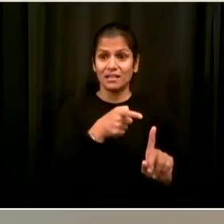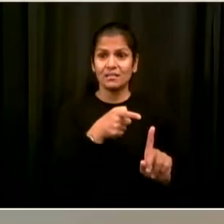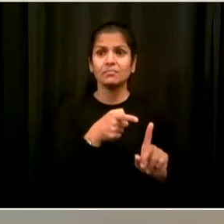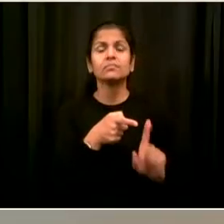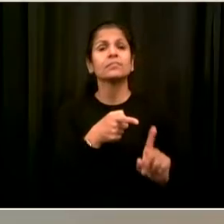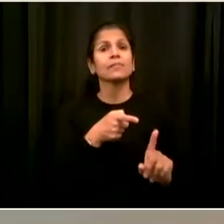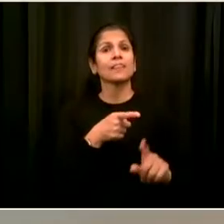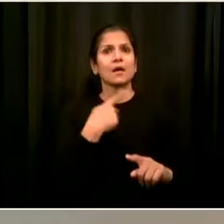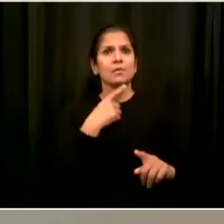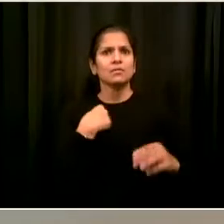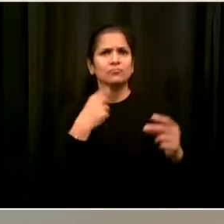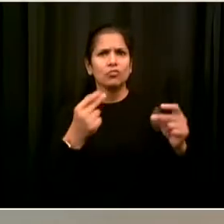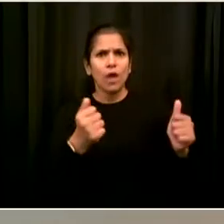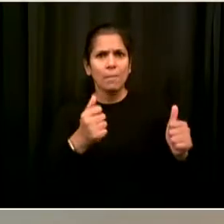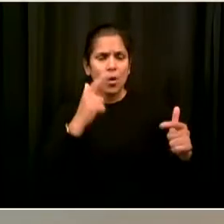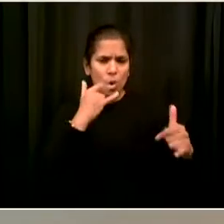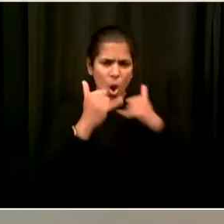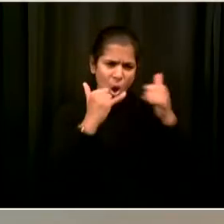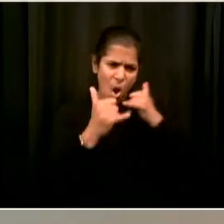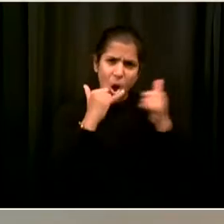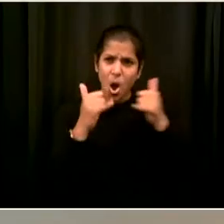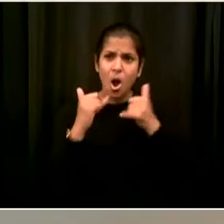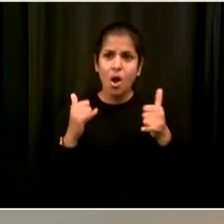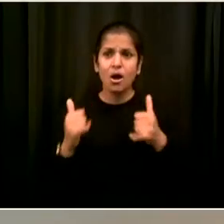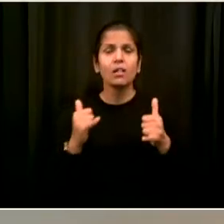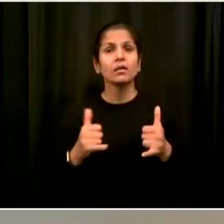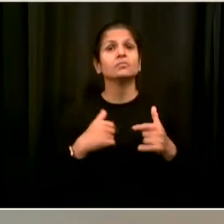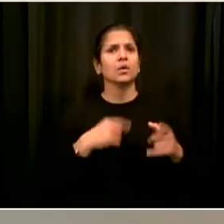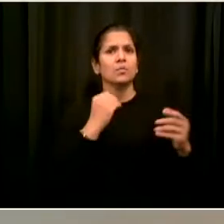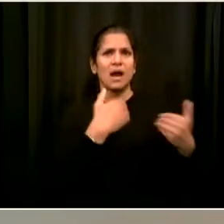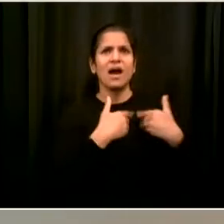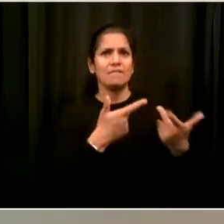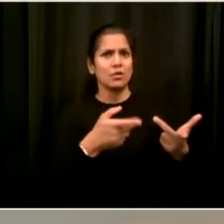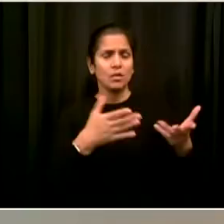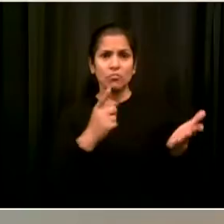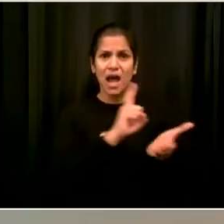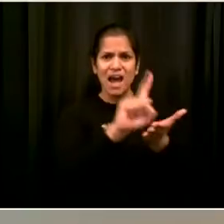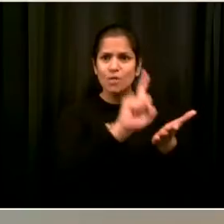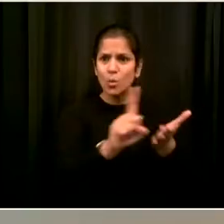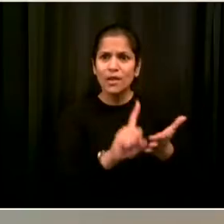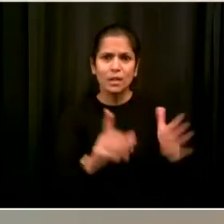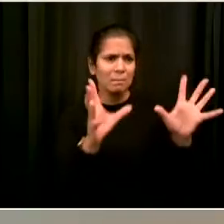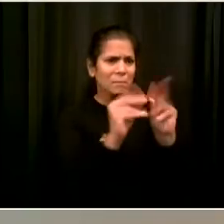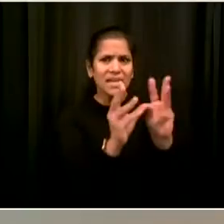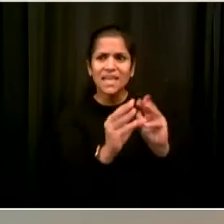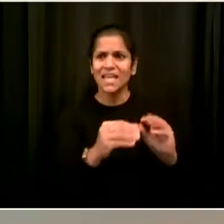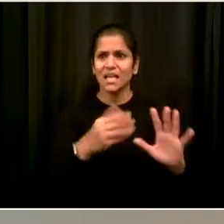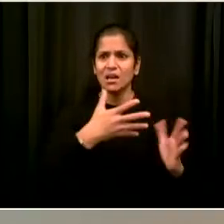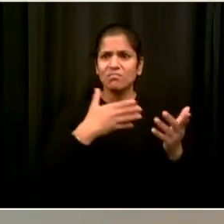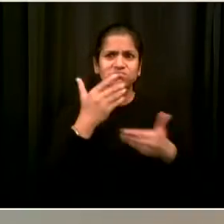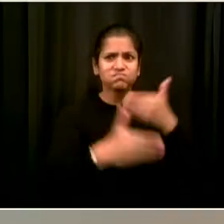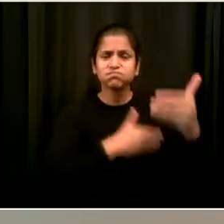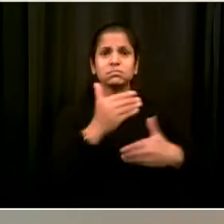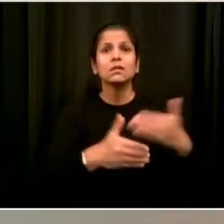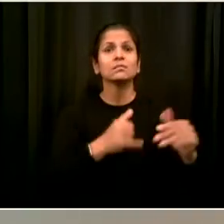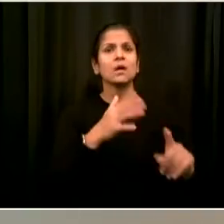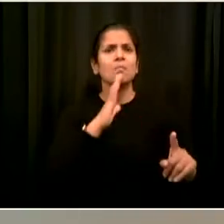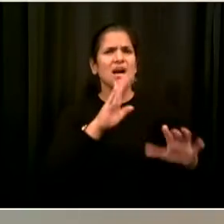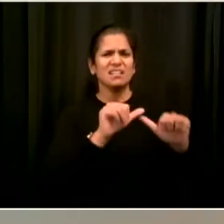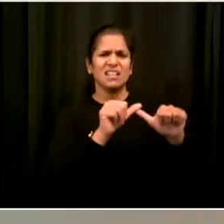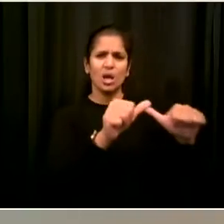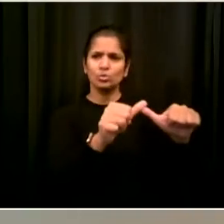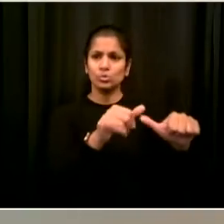for instance, that are happening with Department of Health. And so those will continue as people get closer to their place in